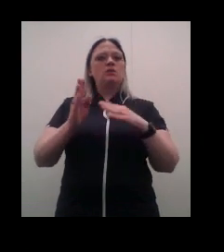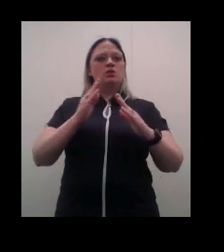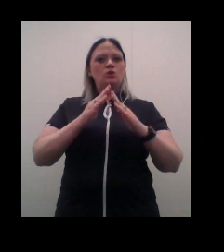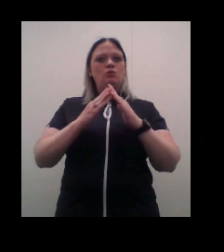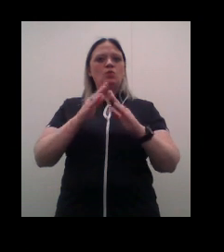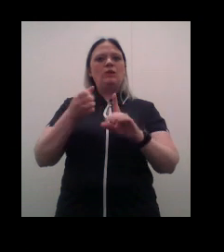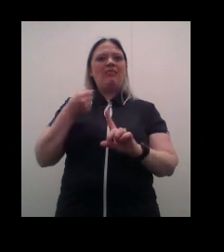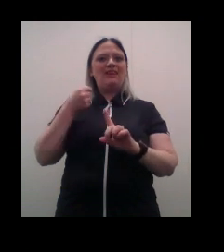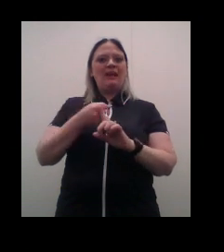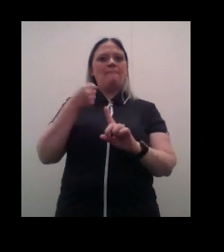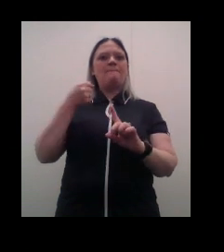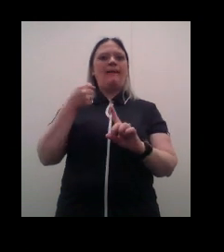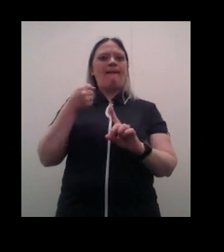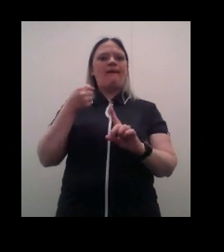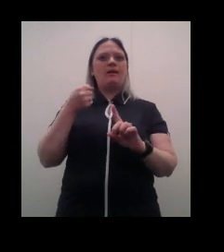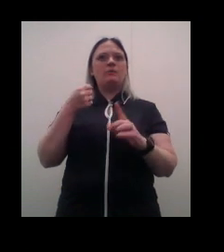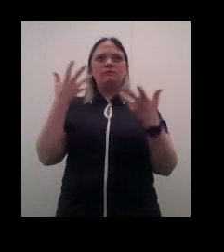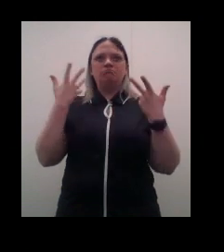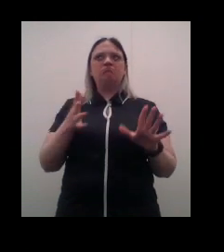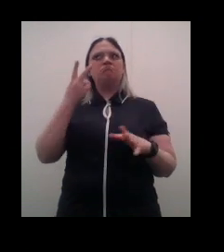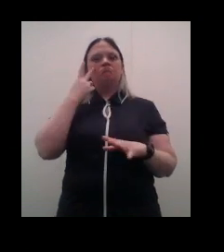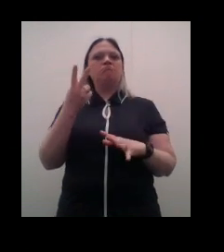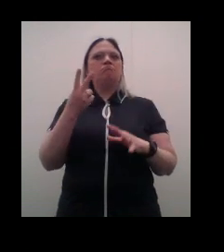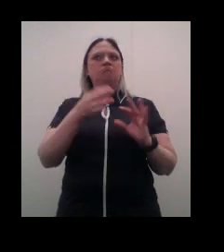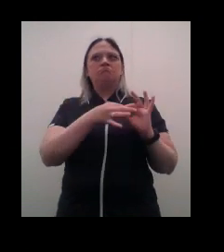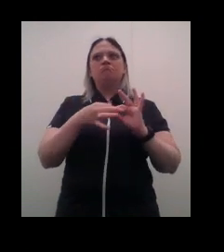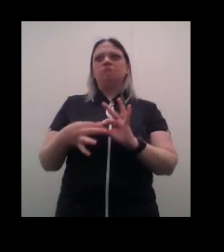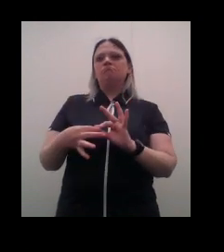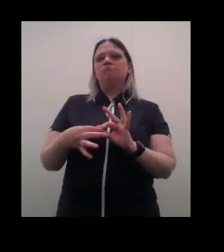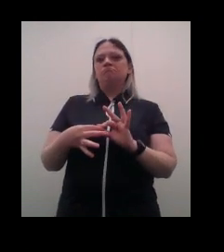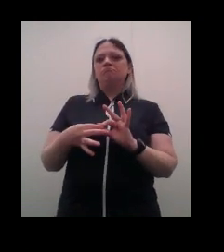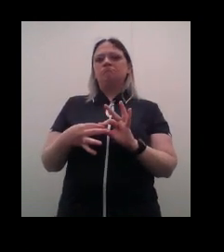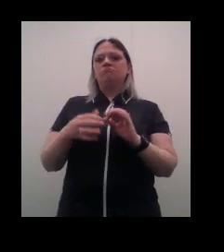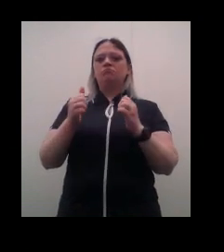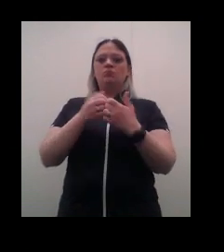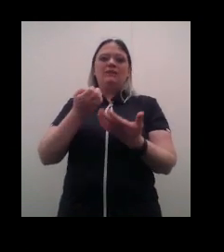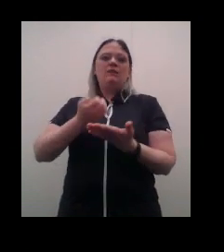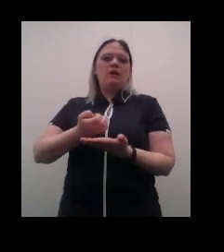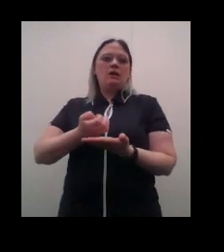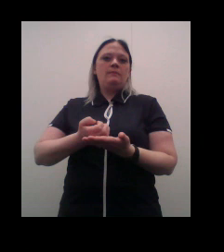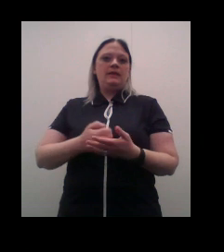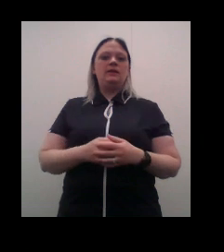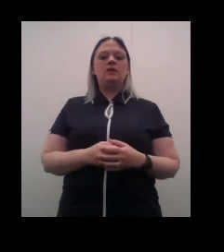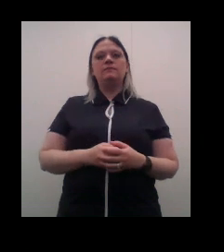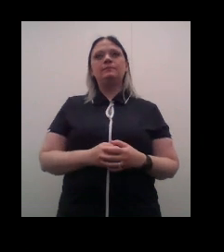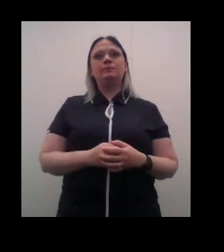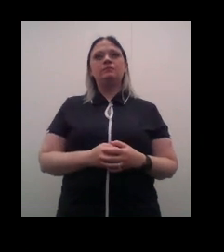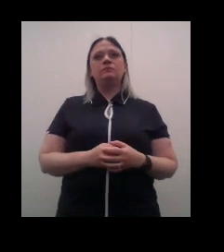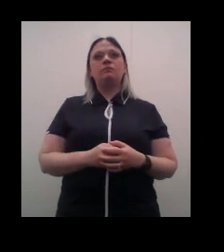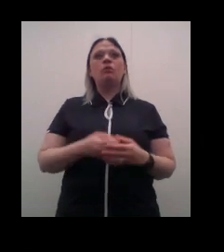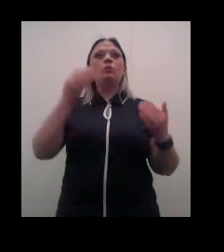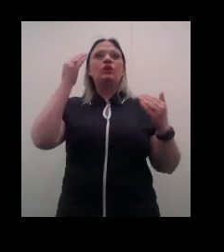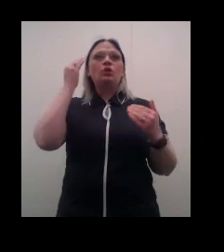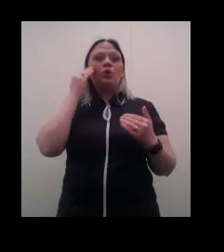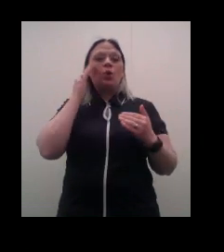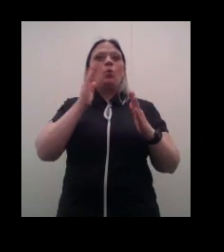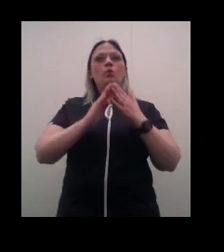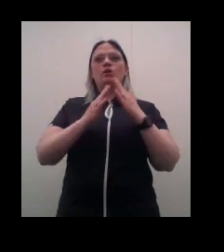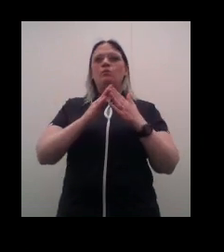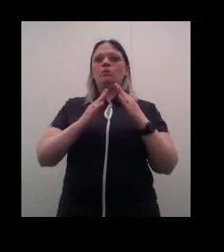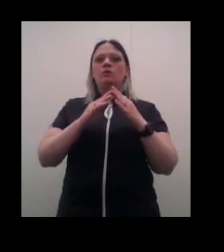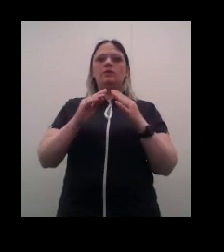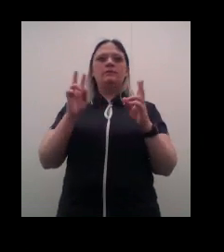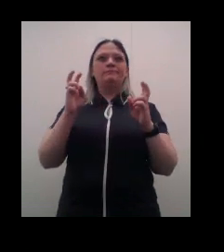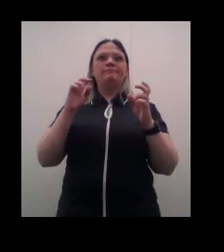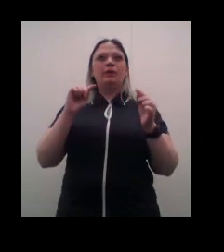and the impact that we have seen with regards to the economy. We know that our community has been hurt